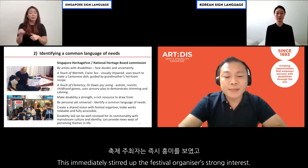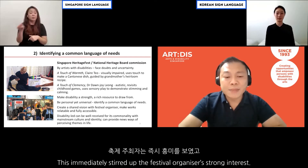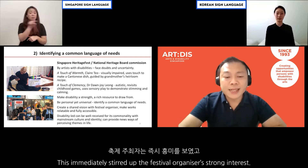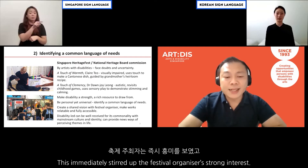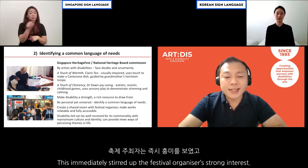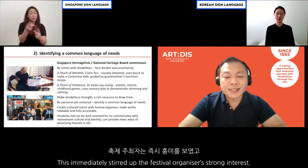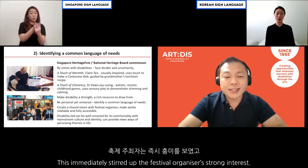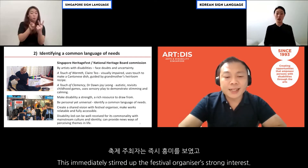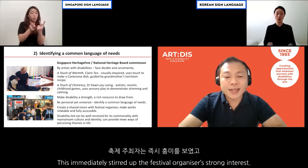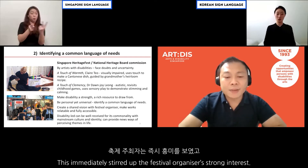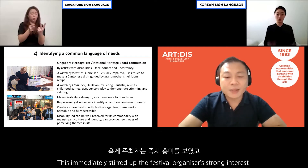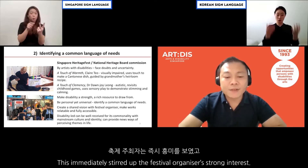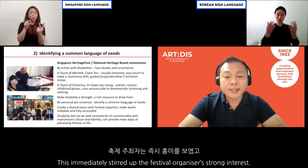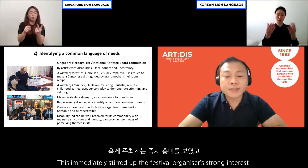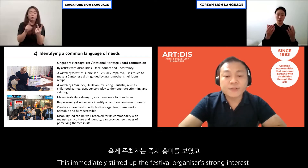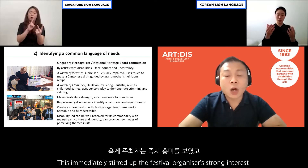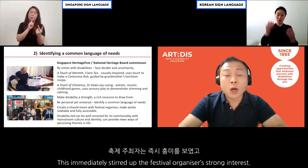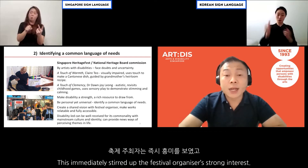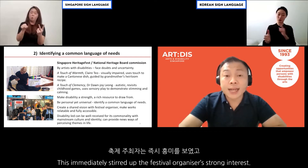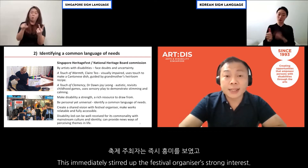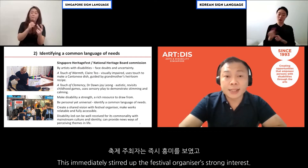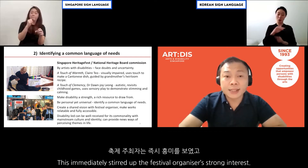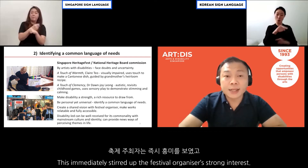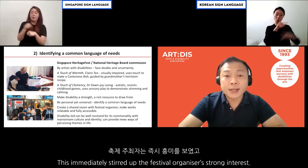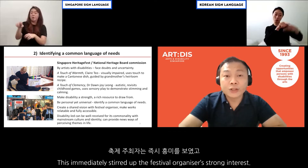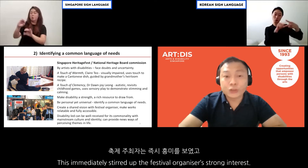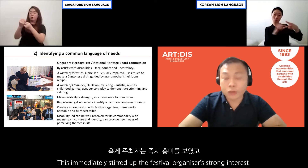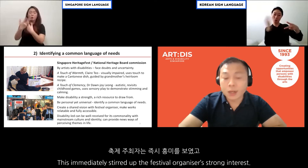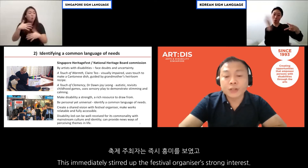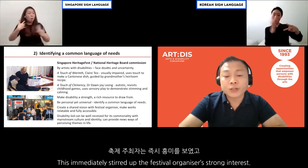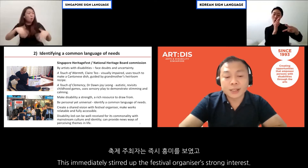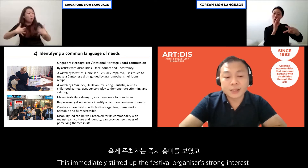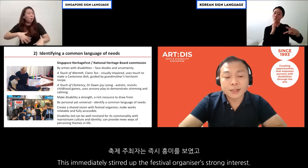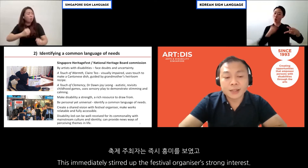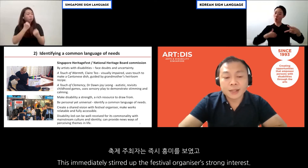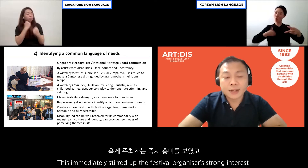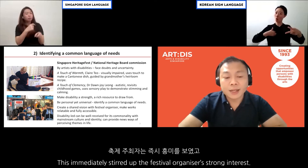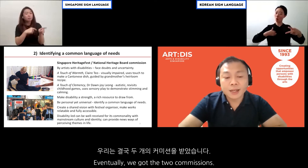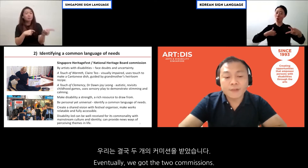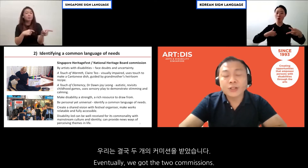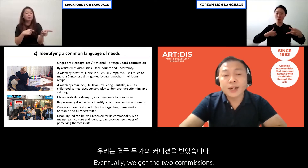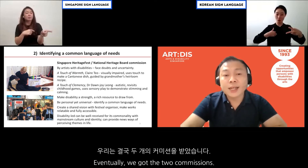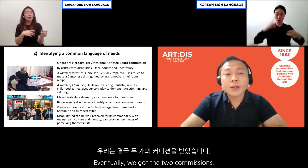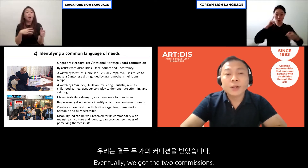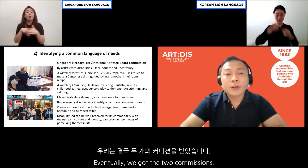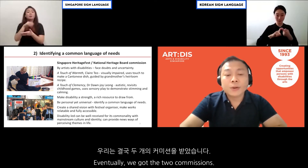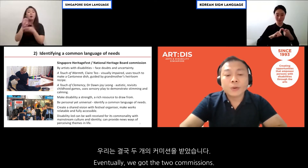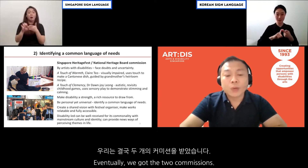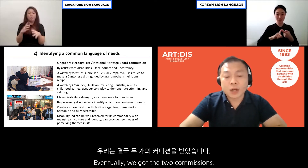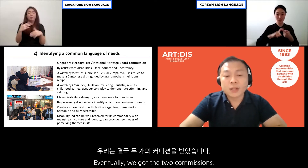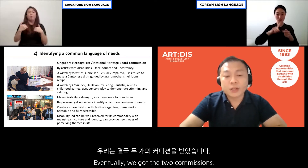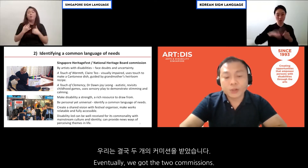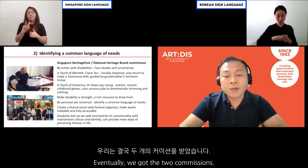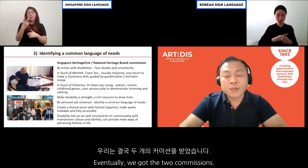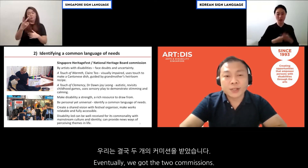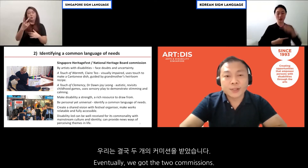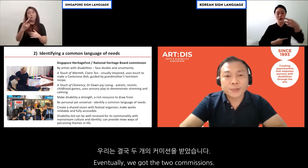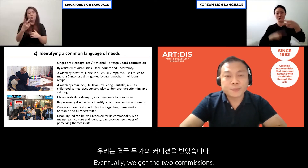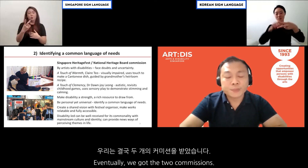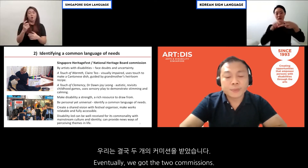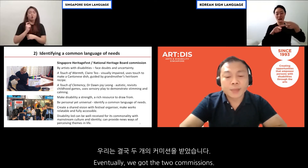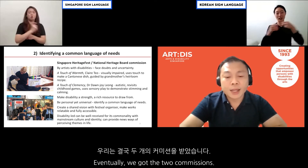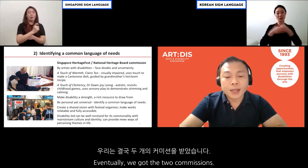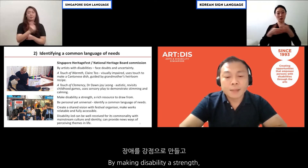This immediately stirred up the festival organizers' strong interest. Eventually, we got the two